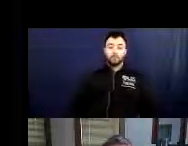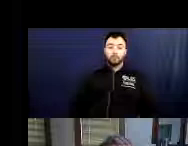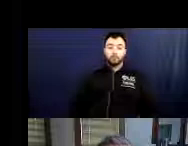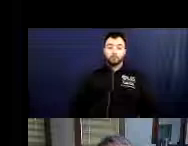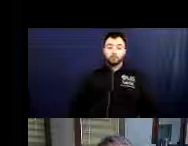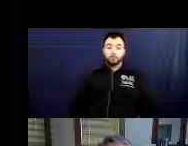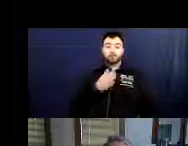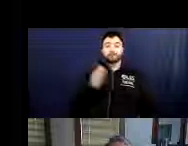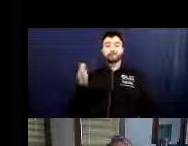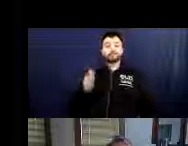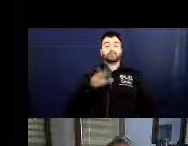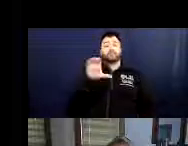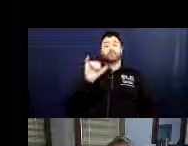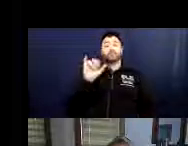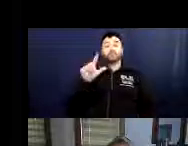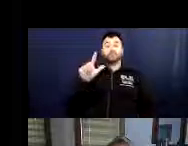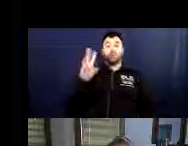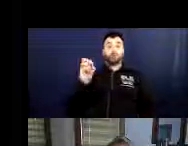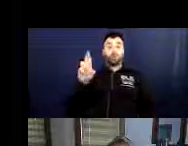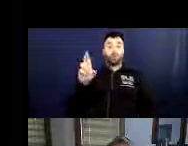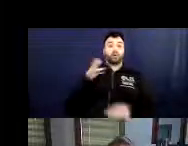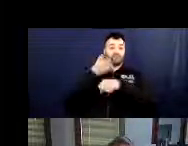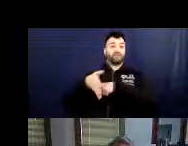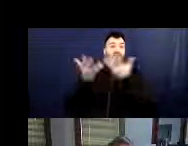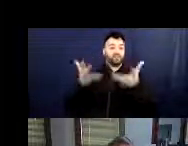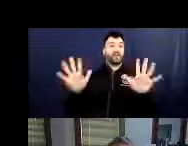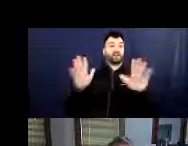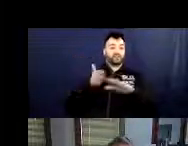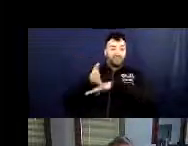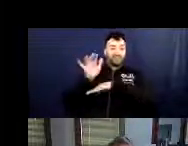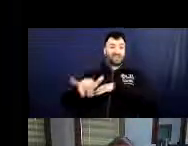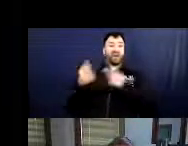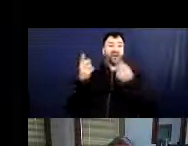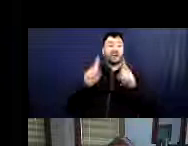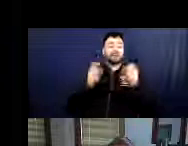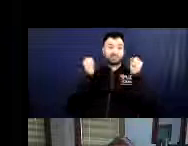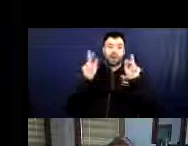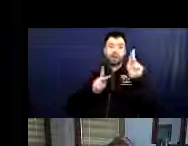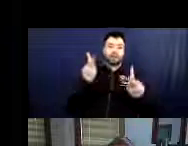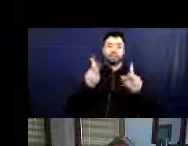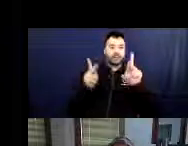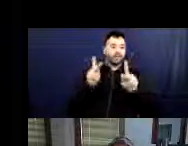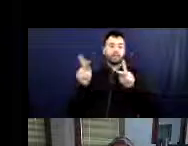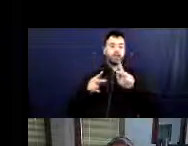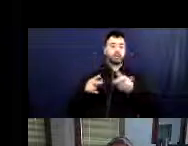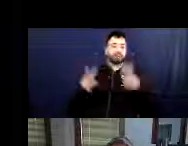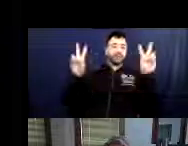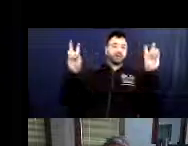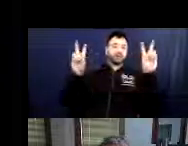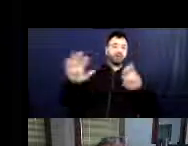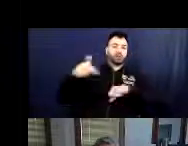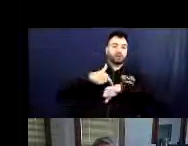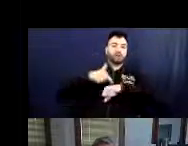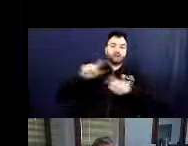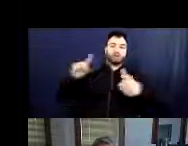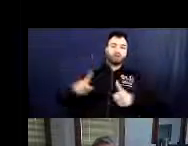The post-Civil War era lended itself to what some people think was the first really opium